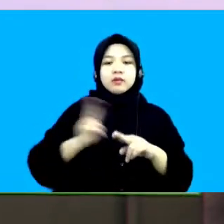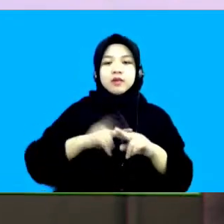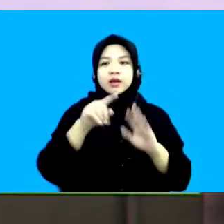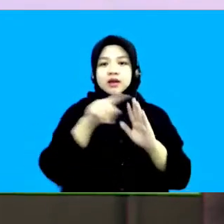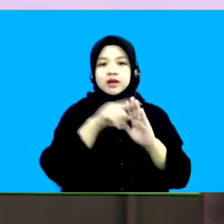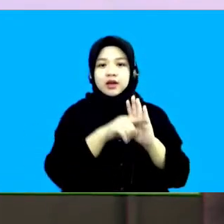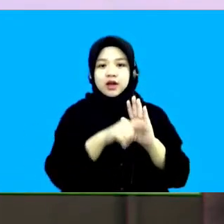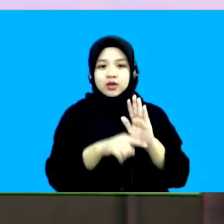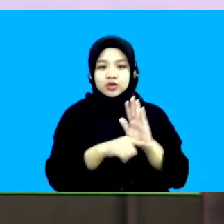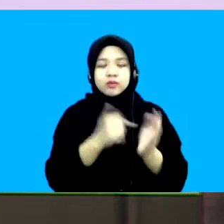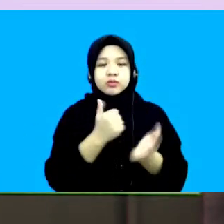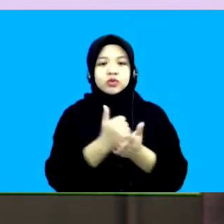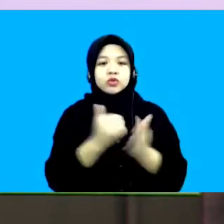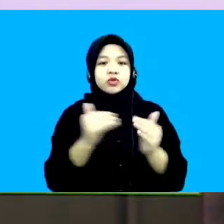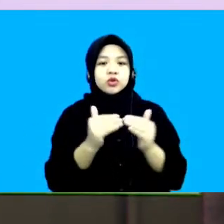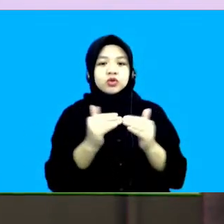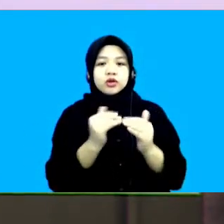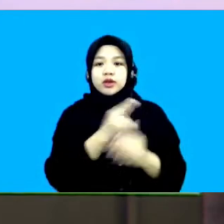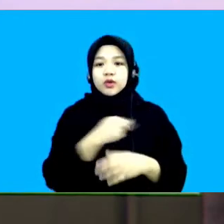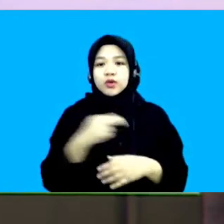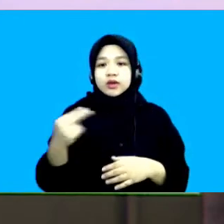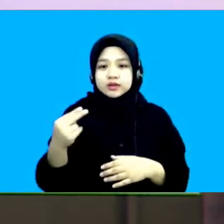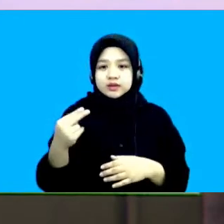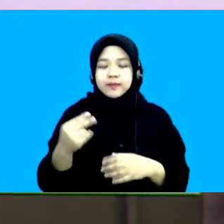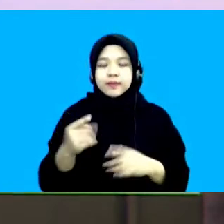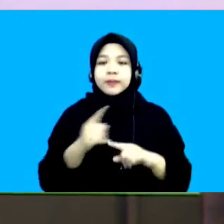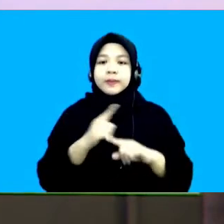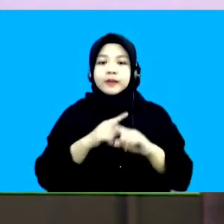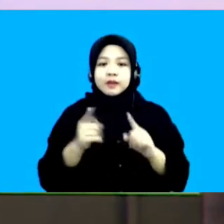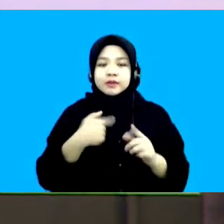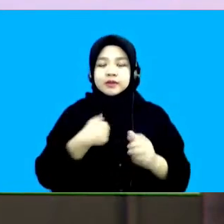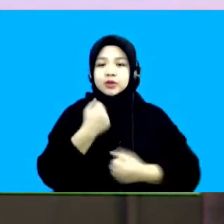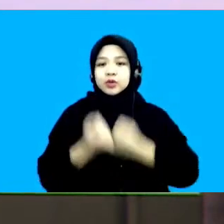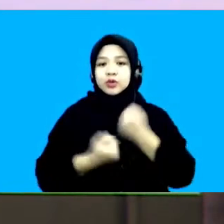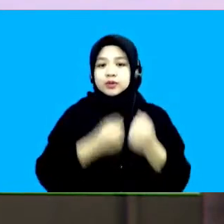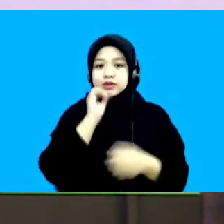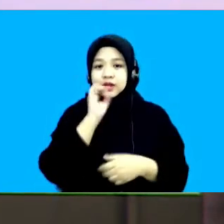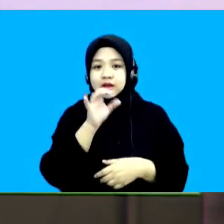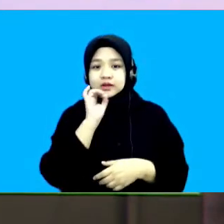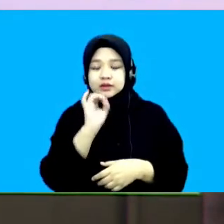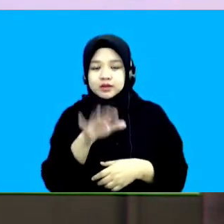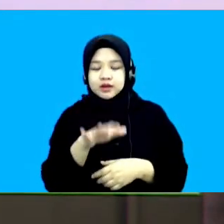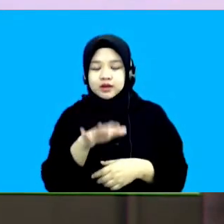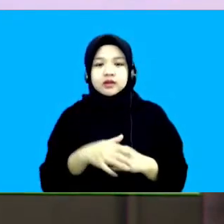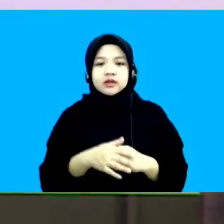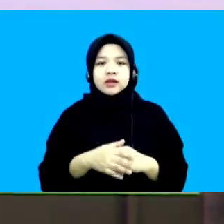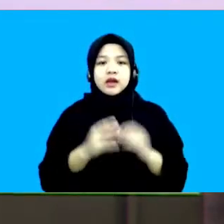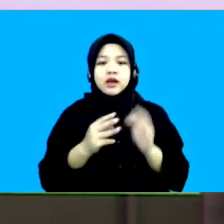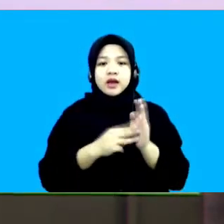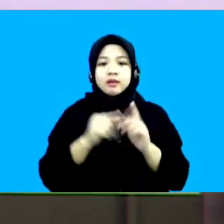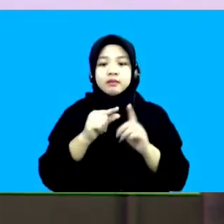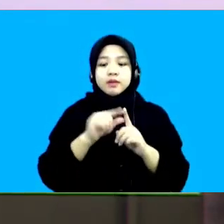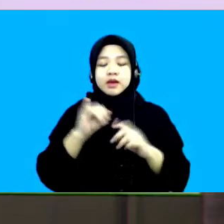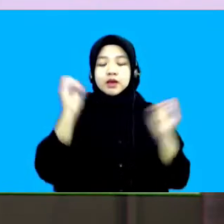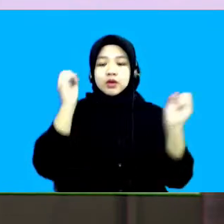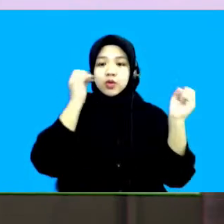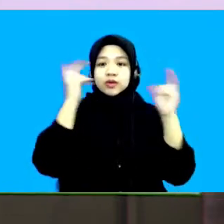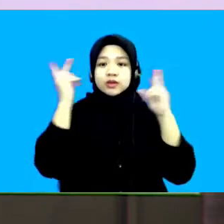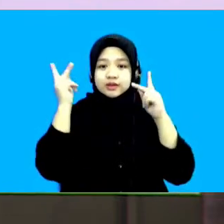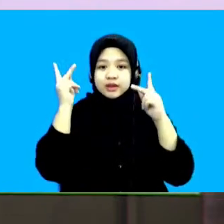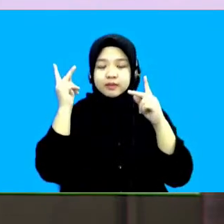regarding the cutoff in MPI that you explain in the example is equal to 2, but in the real practice,